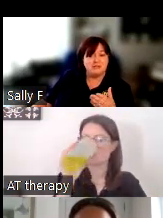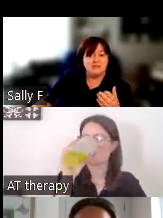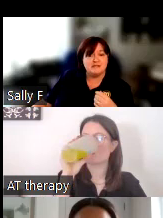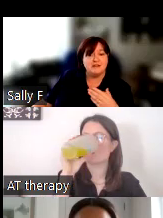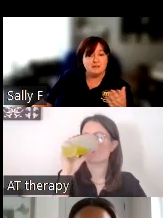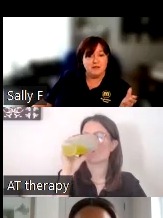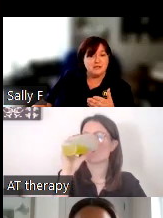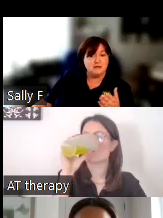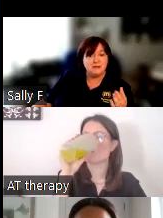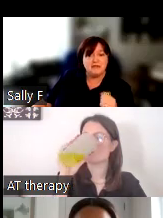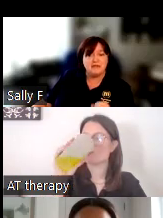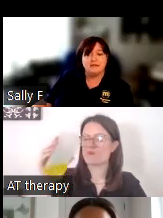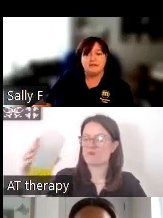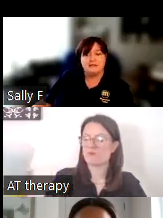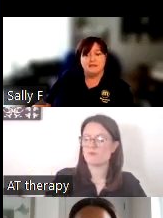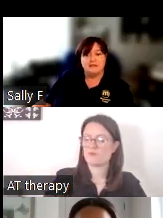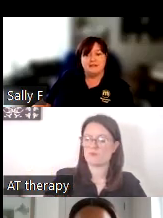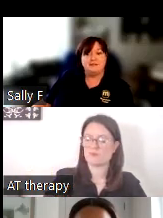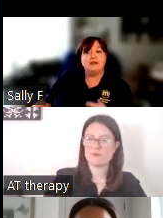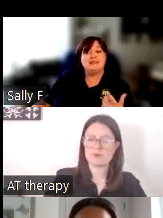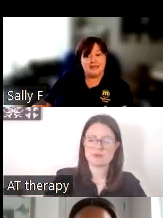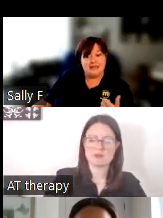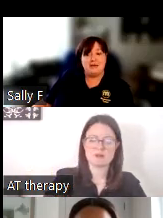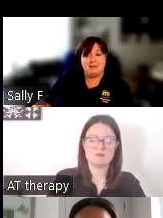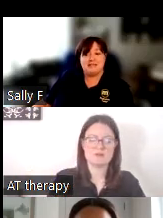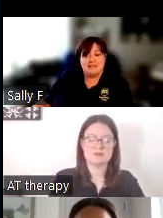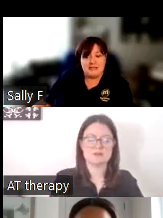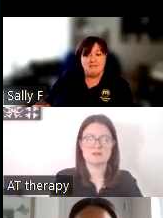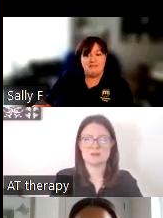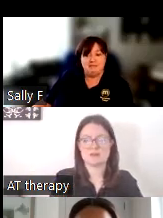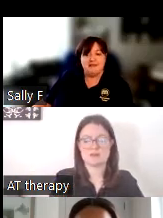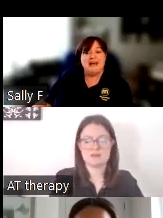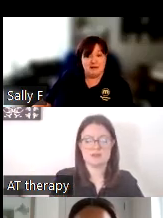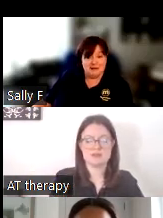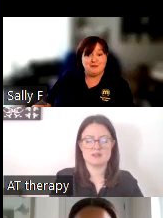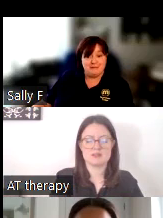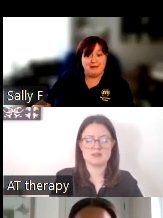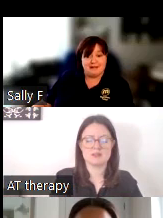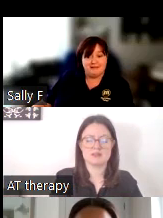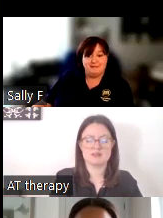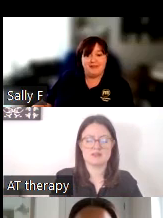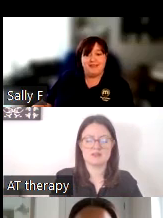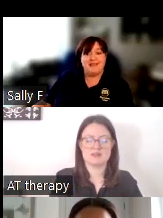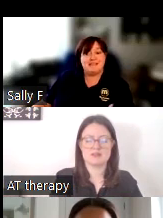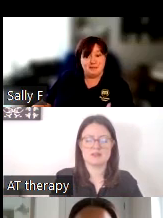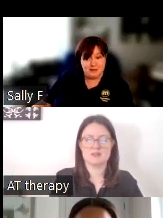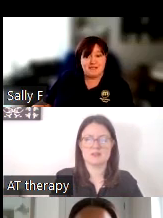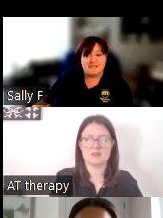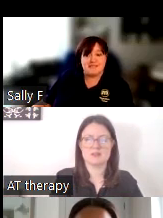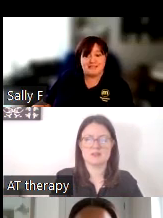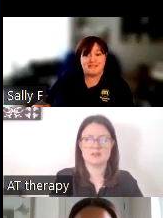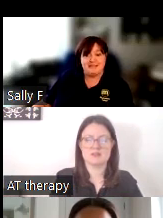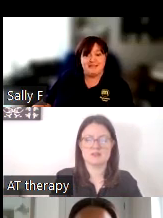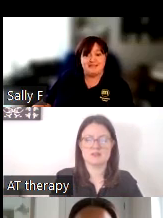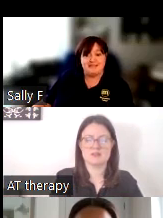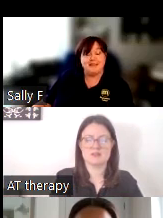some choices of what the soups were. The following day, I went back to see him and I had my old dad back. The antibiotics